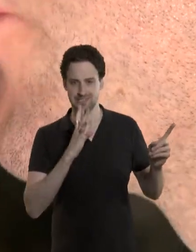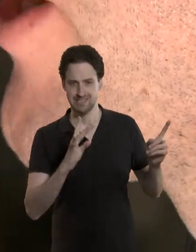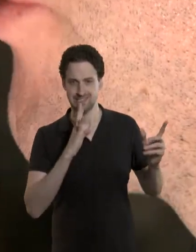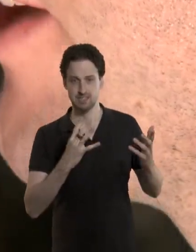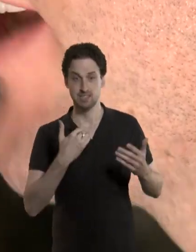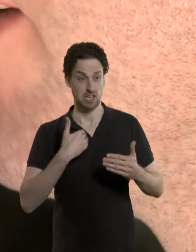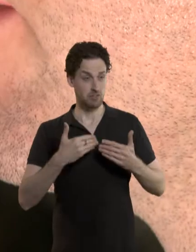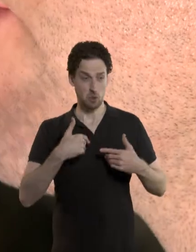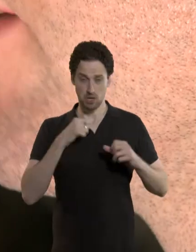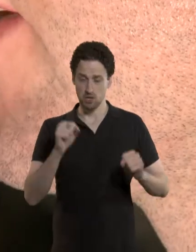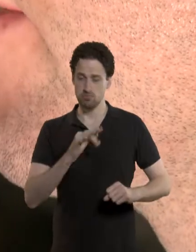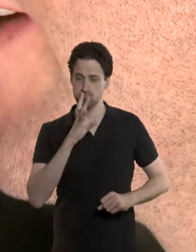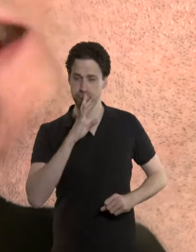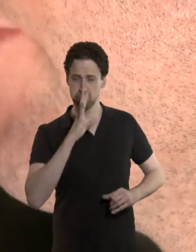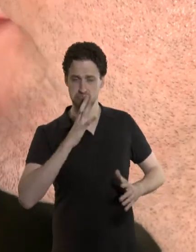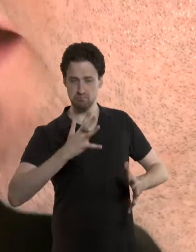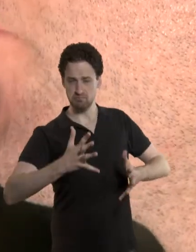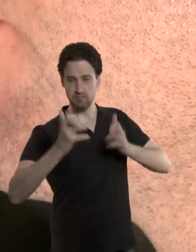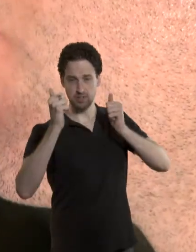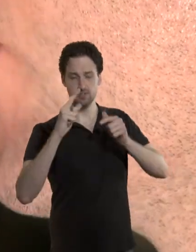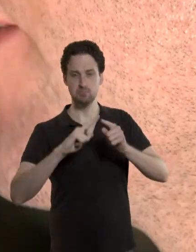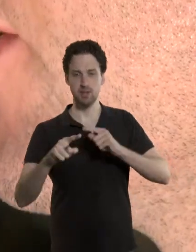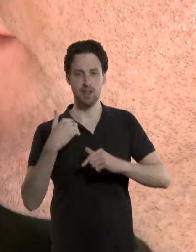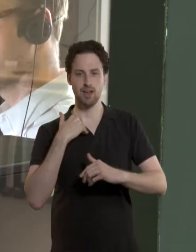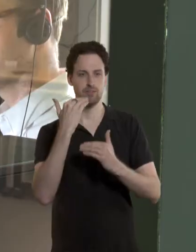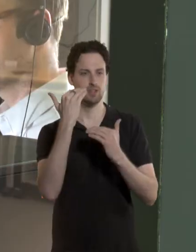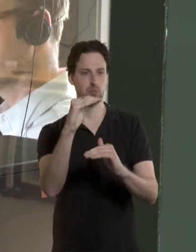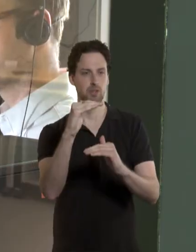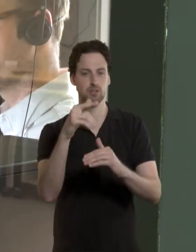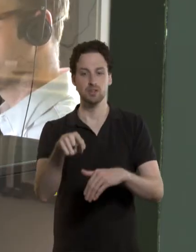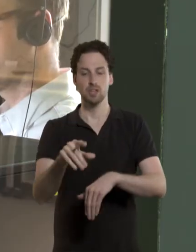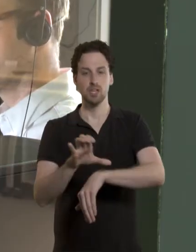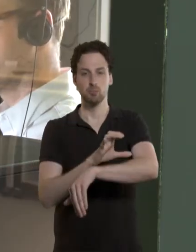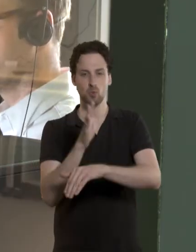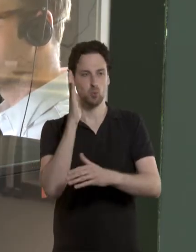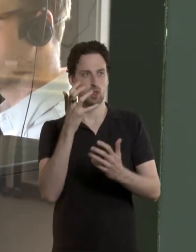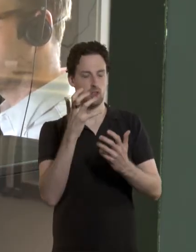voice writing, every voice writer has a top speed, if you like, at which